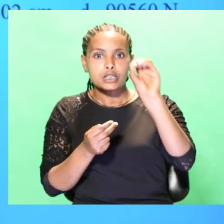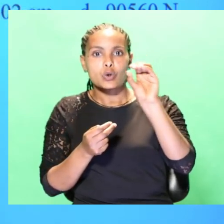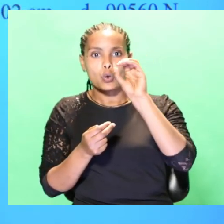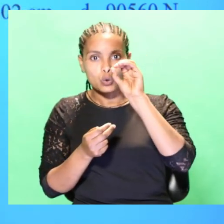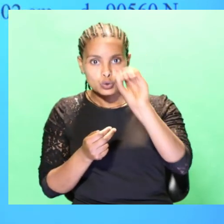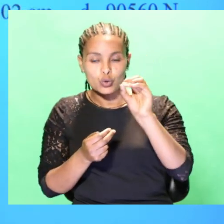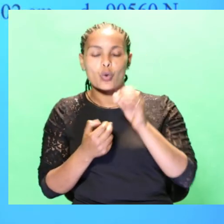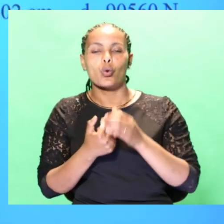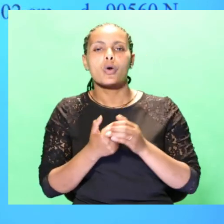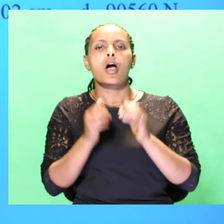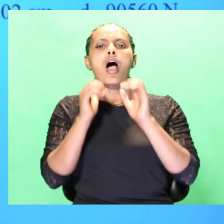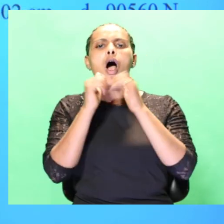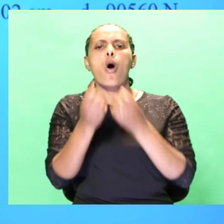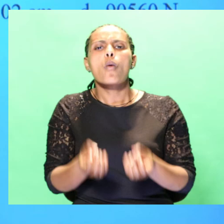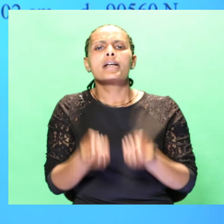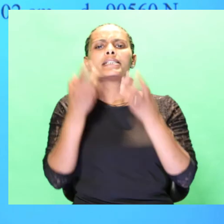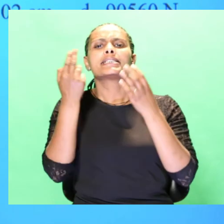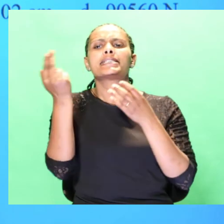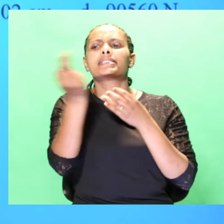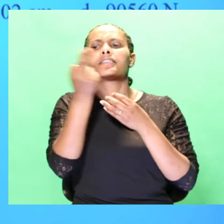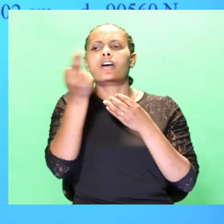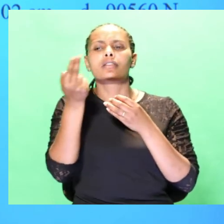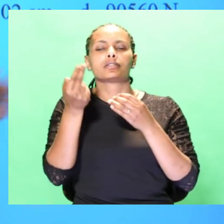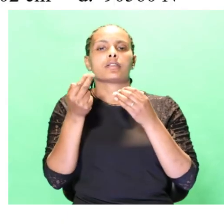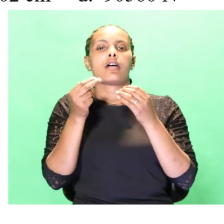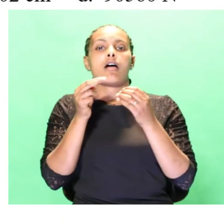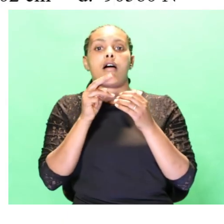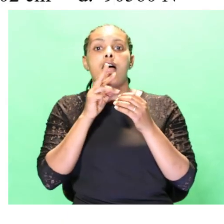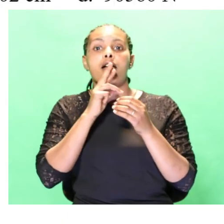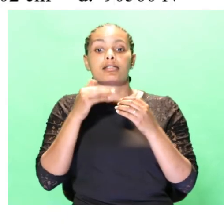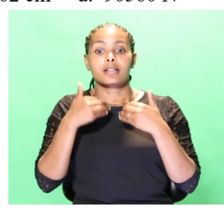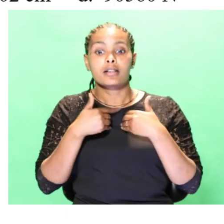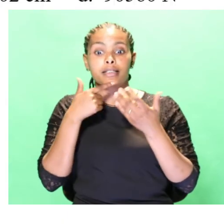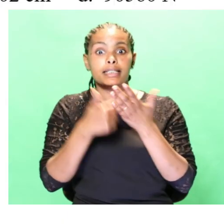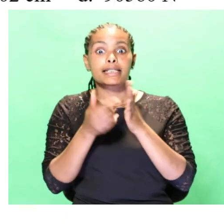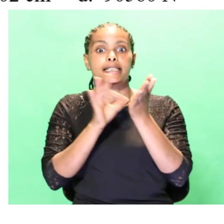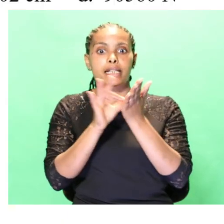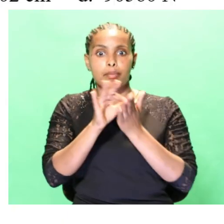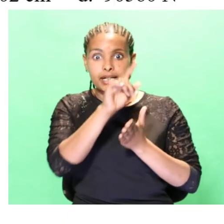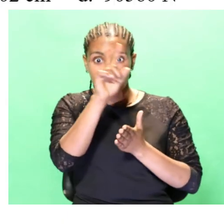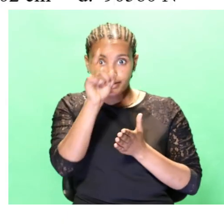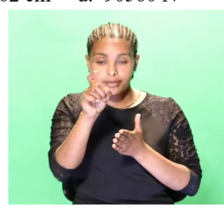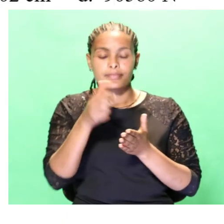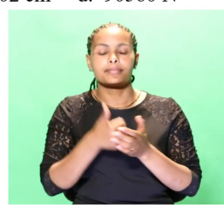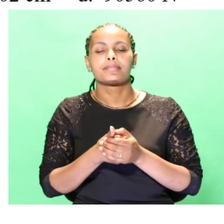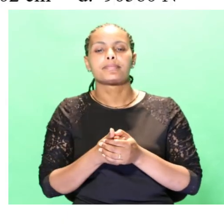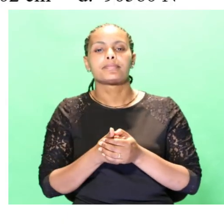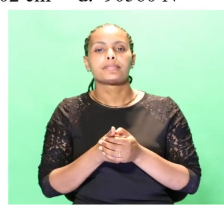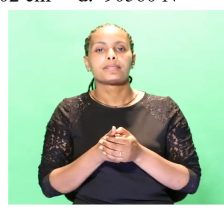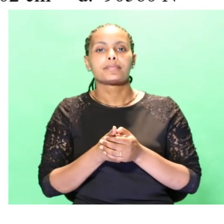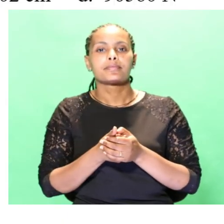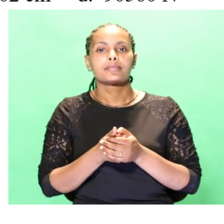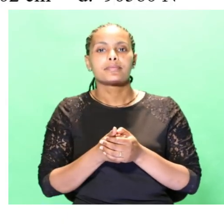52100? How many significant figures are there in this number?